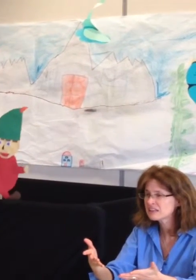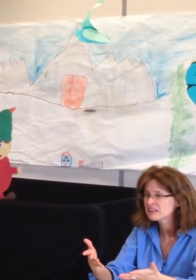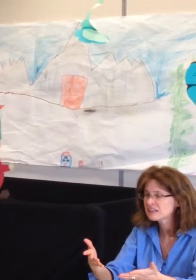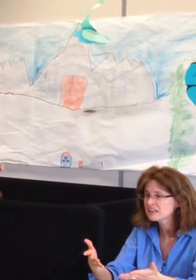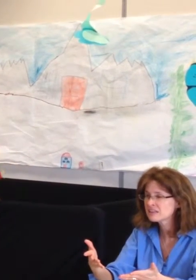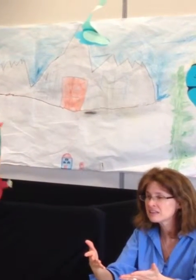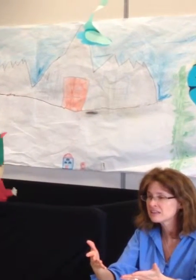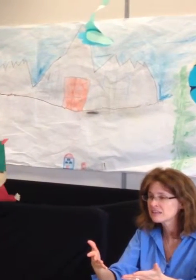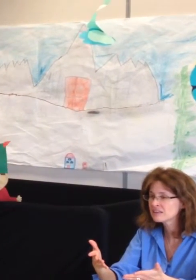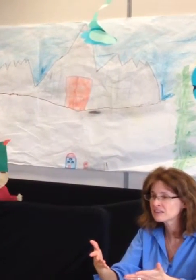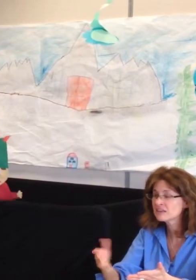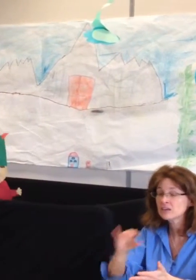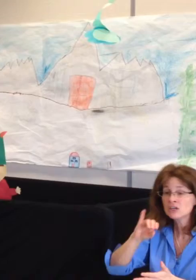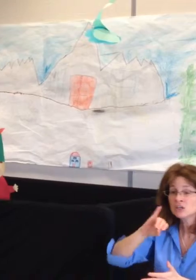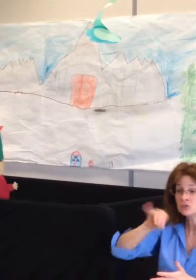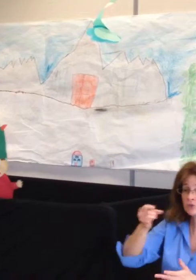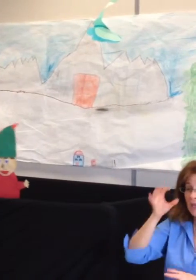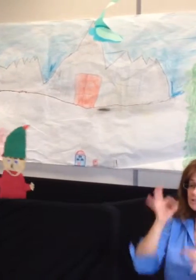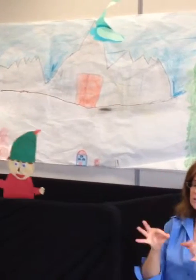go get some money.